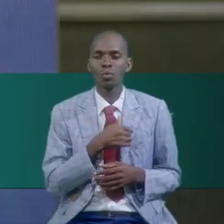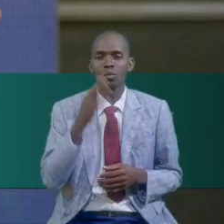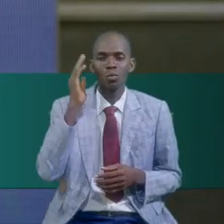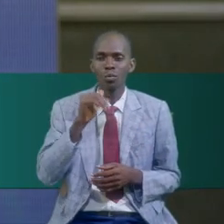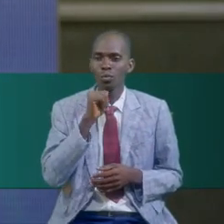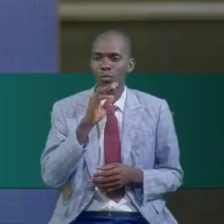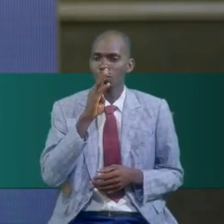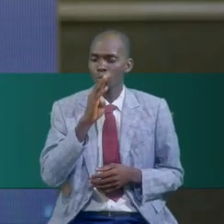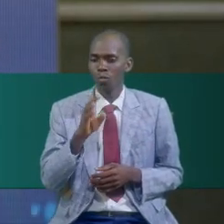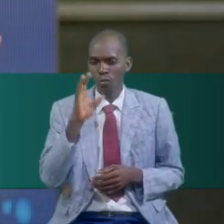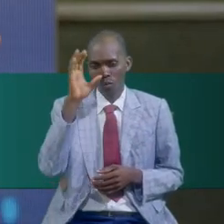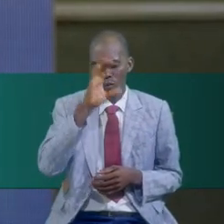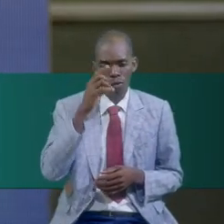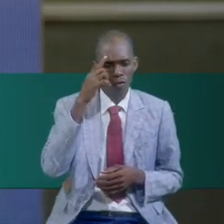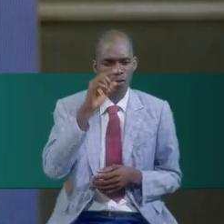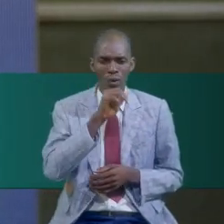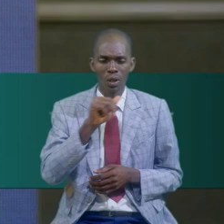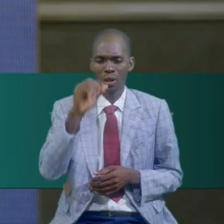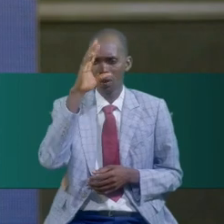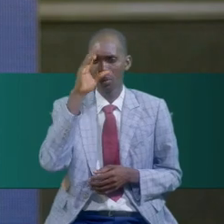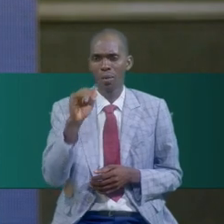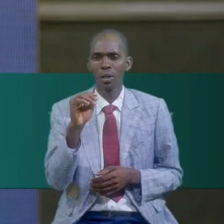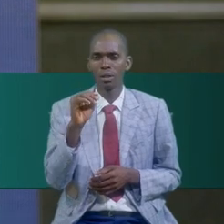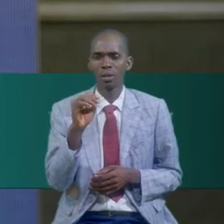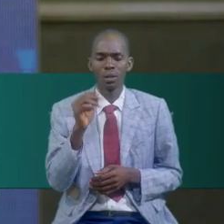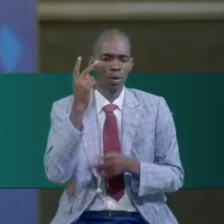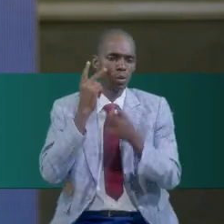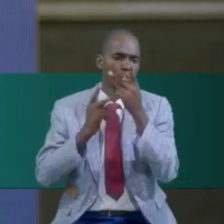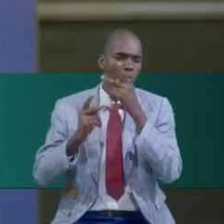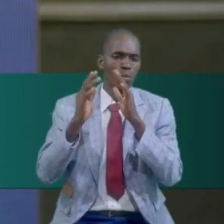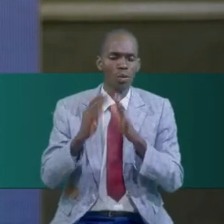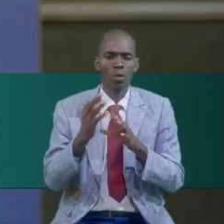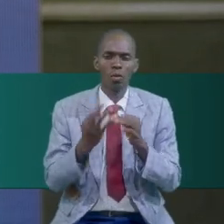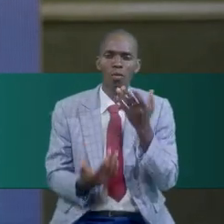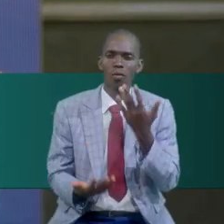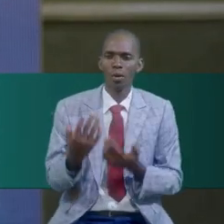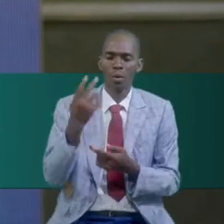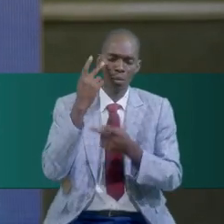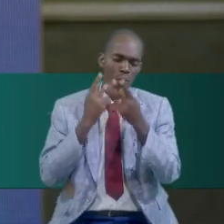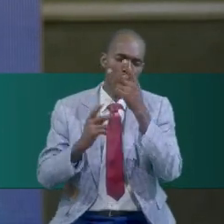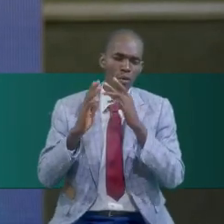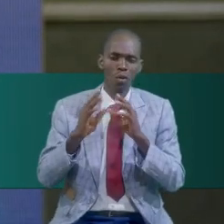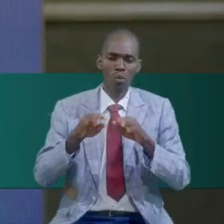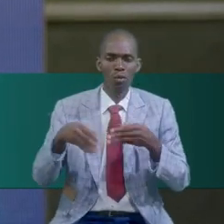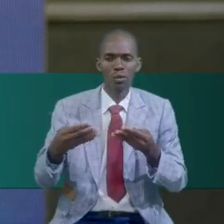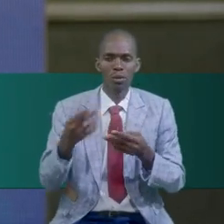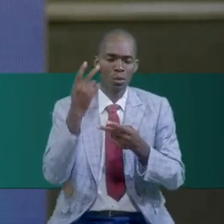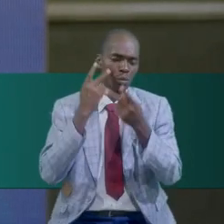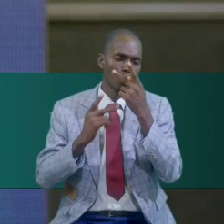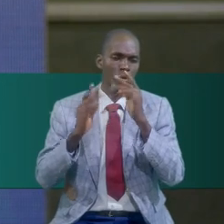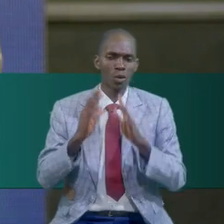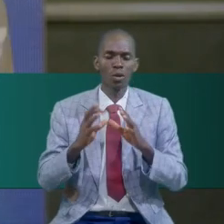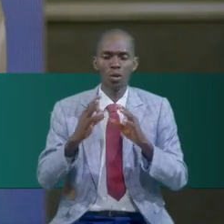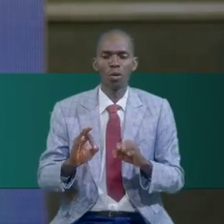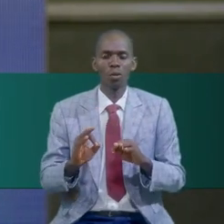man, such a man, prophet of fire, prophet of provision, prophet of supply,